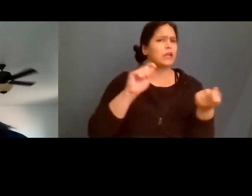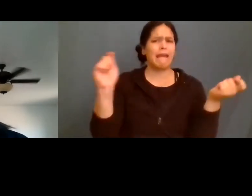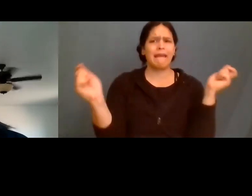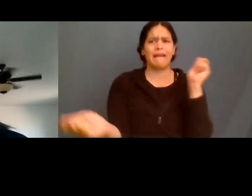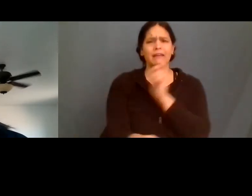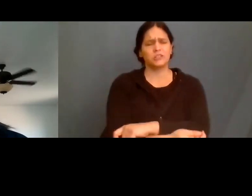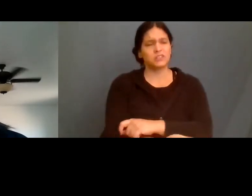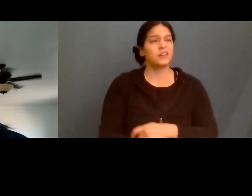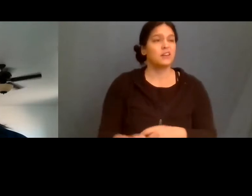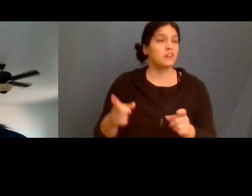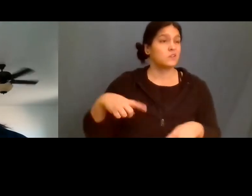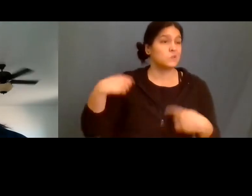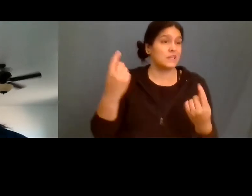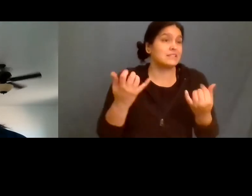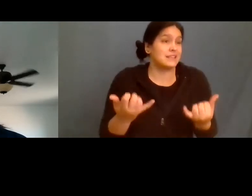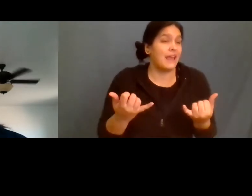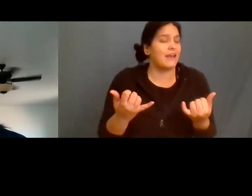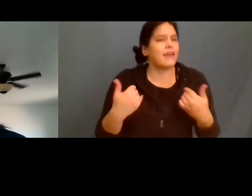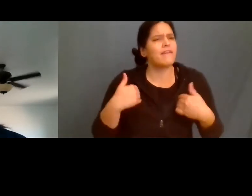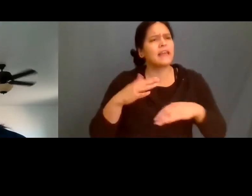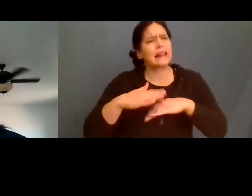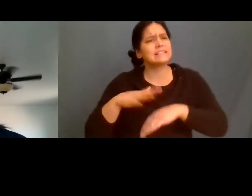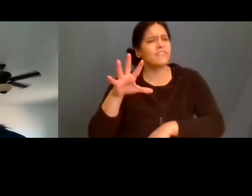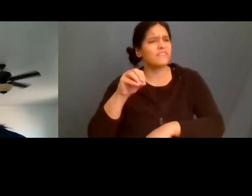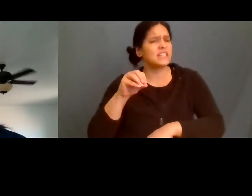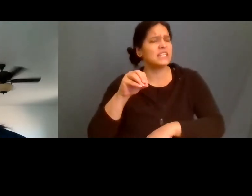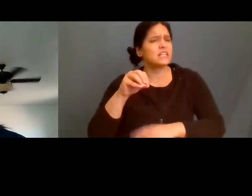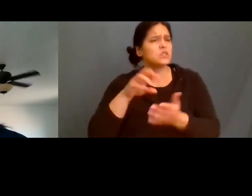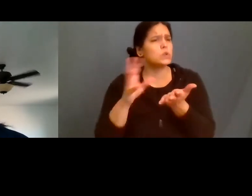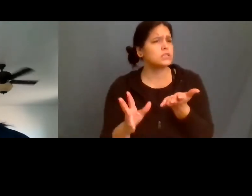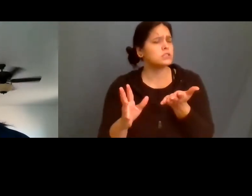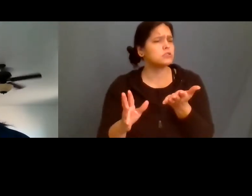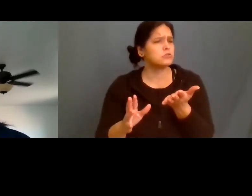they still enroll at least 50 students.